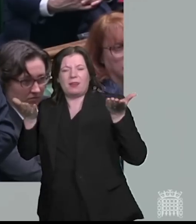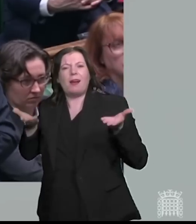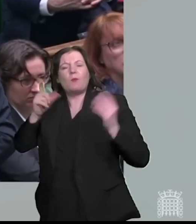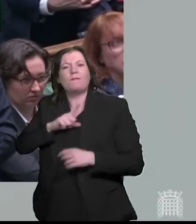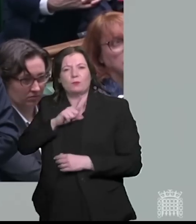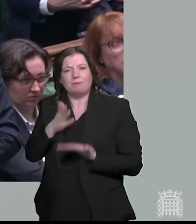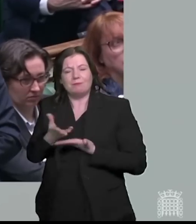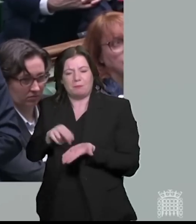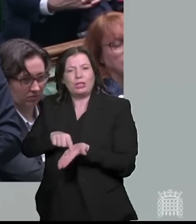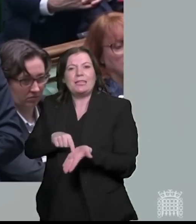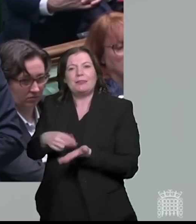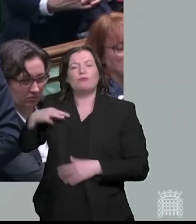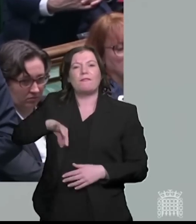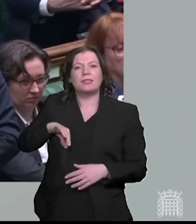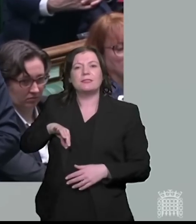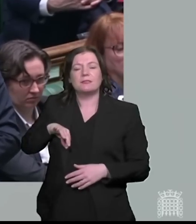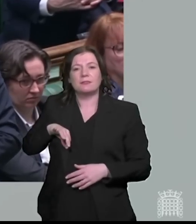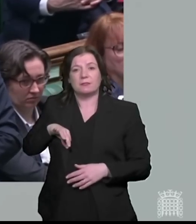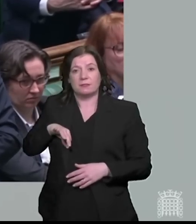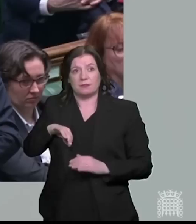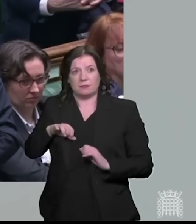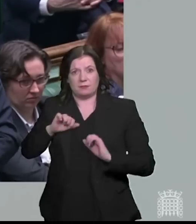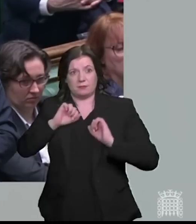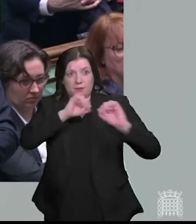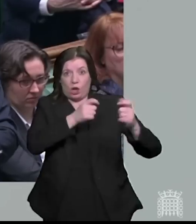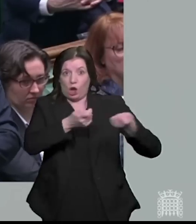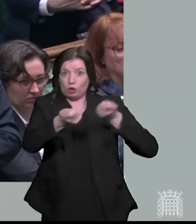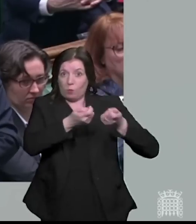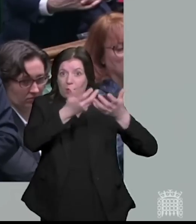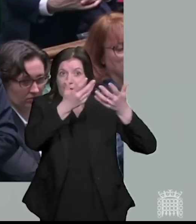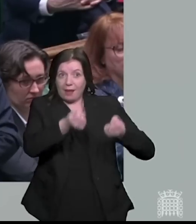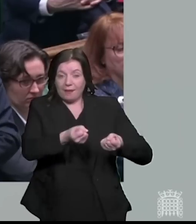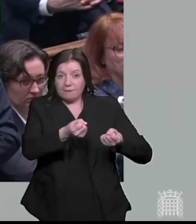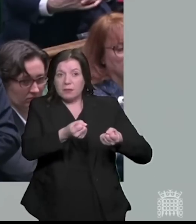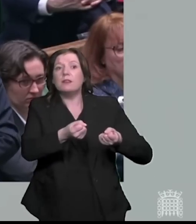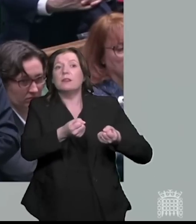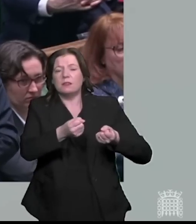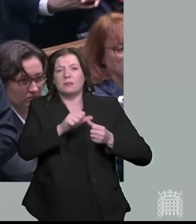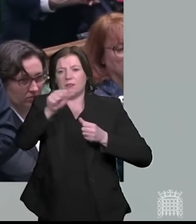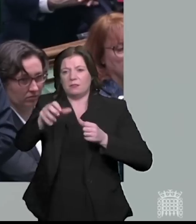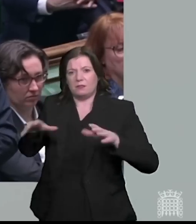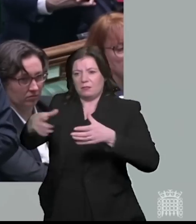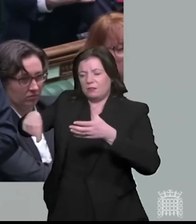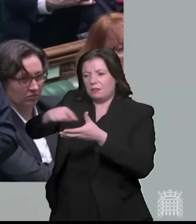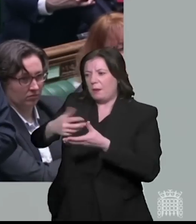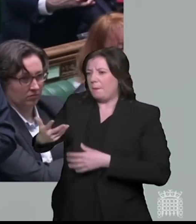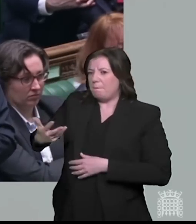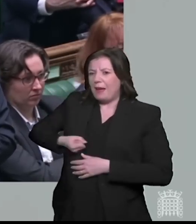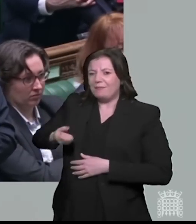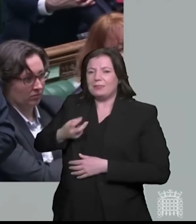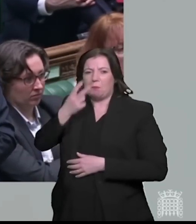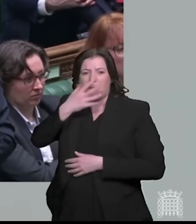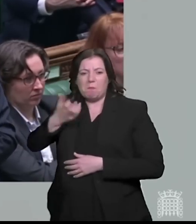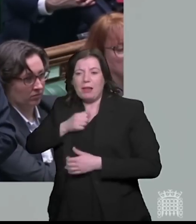their intention, when it comes to the things under their control, the next round of public sector pay, benefits, minimum wage,